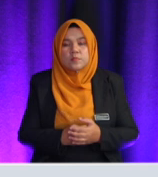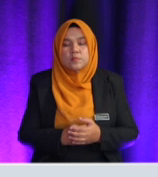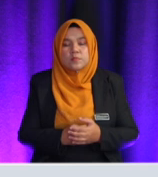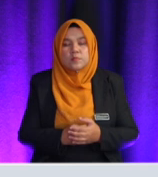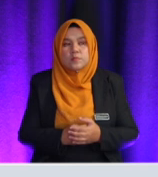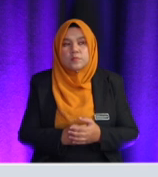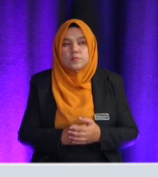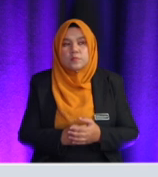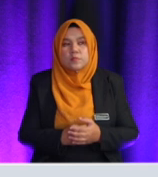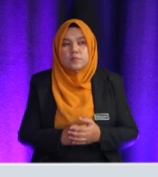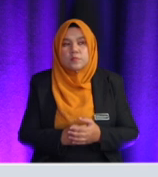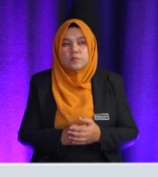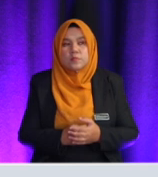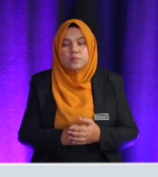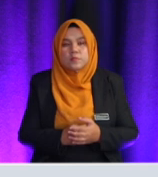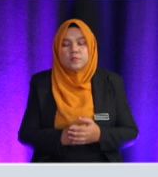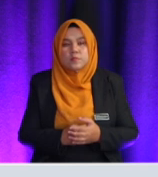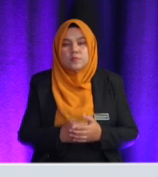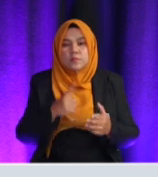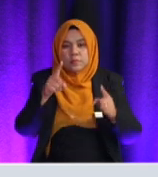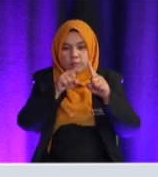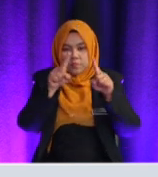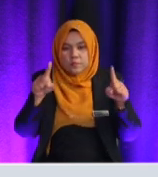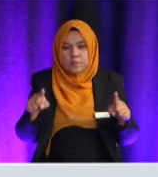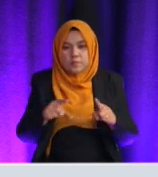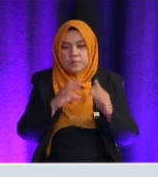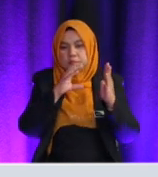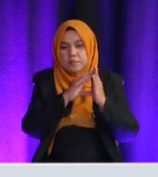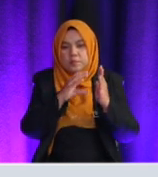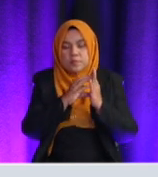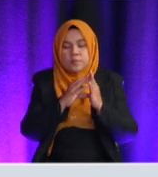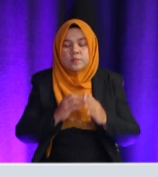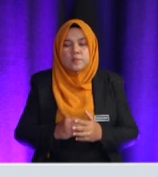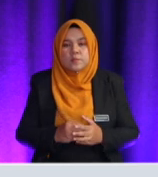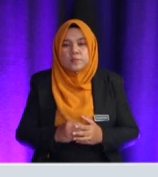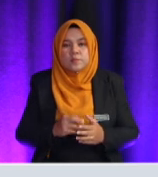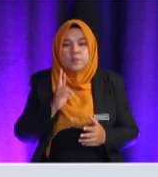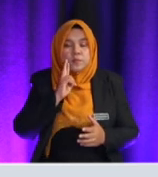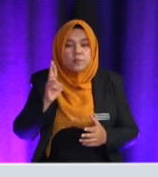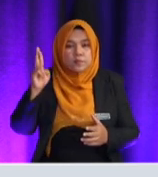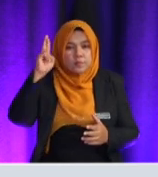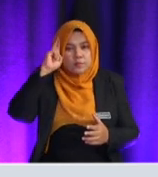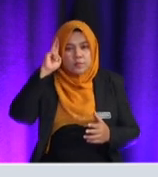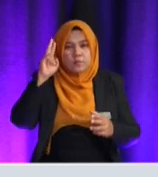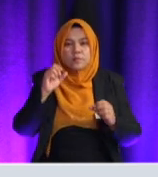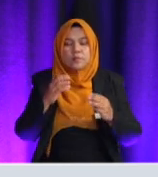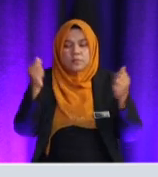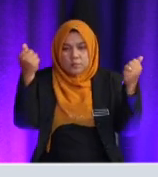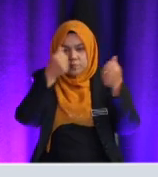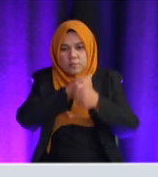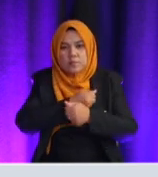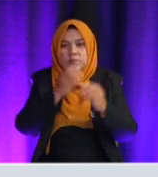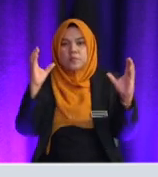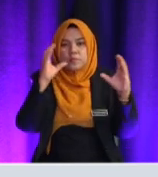I'll take one part of from the article. So the teenage years can be challenging